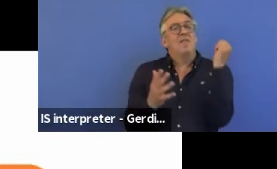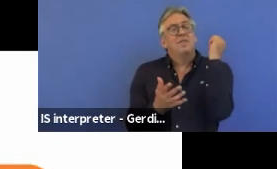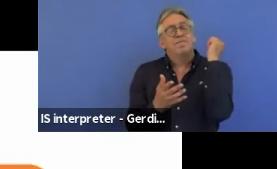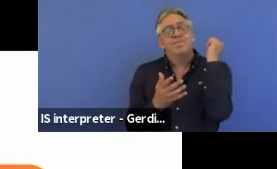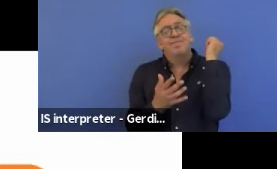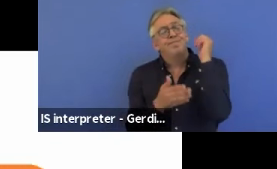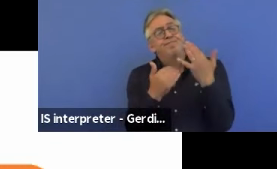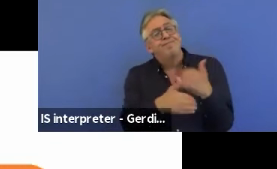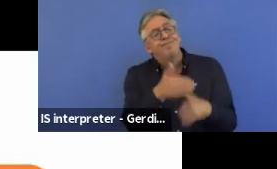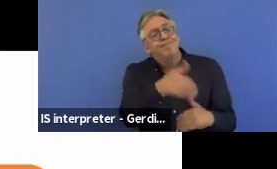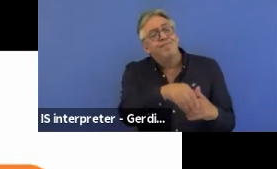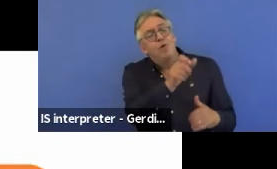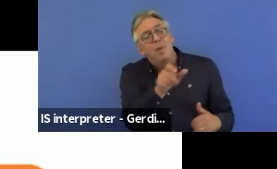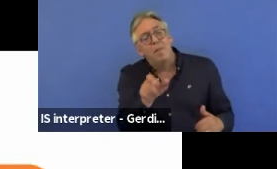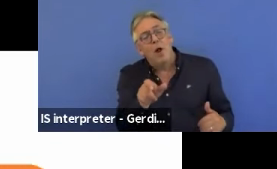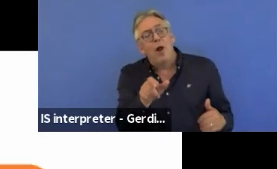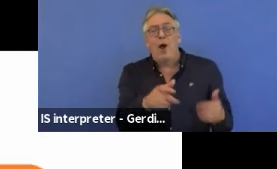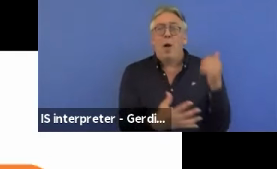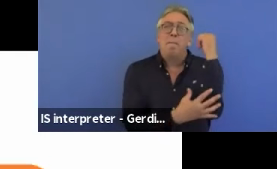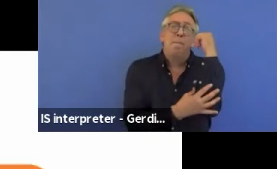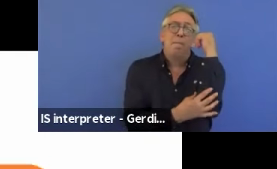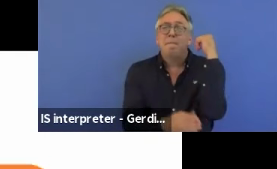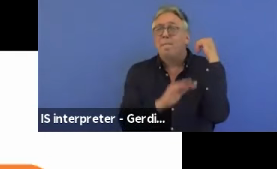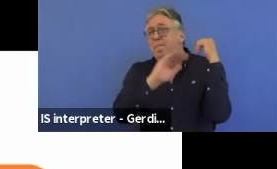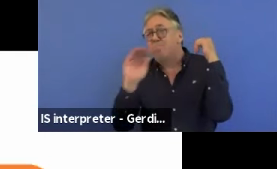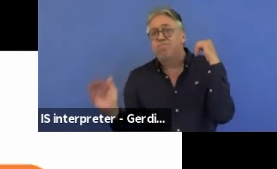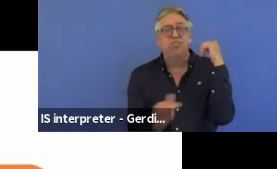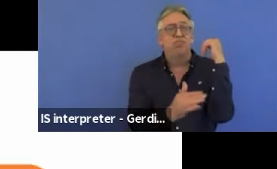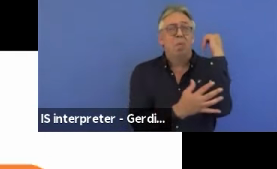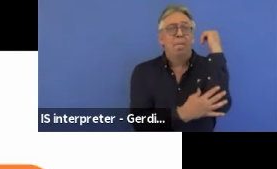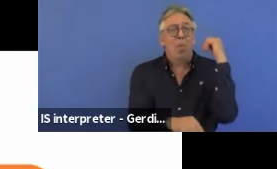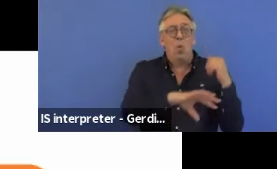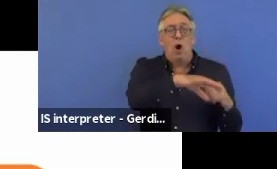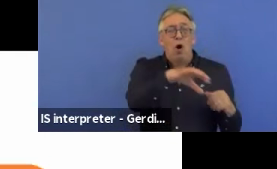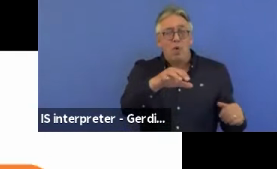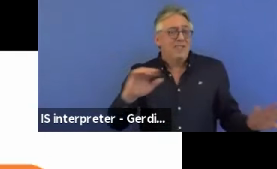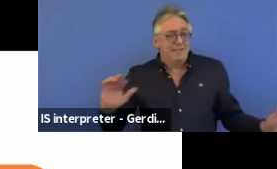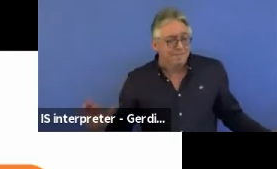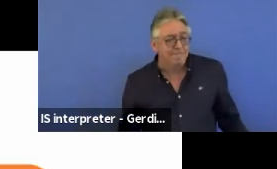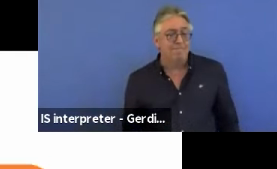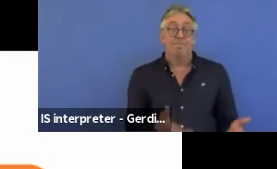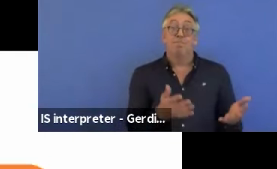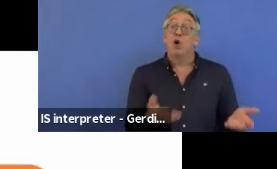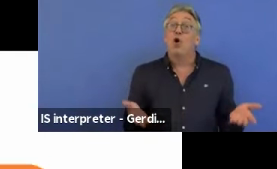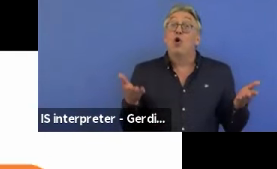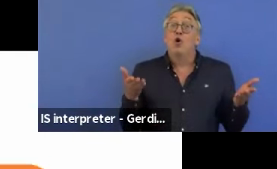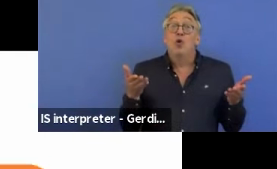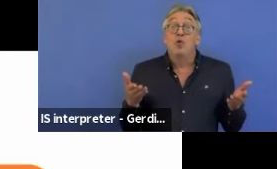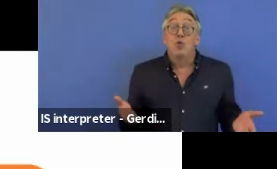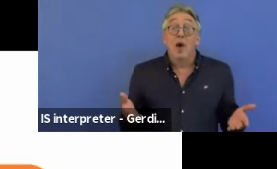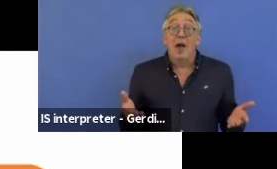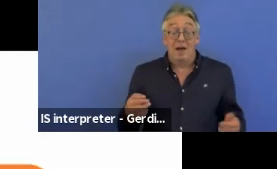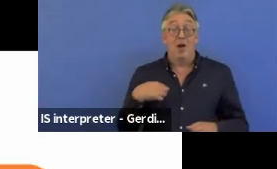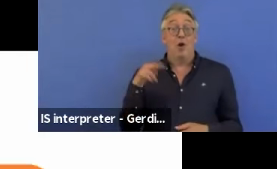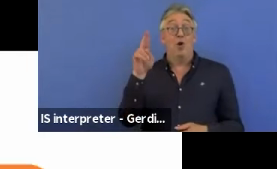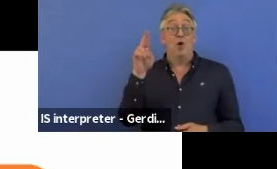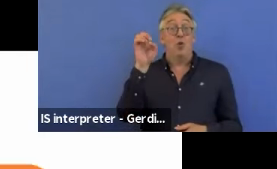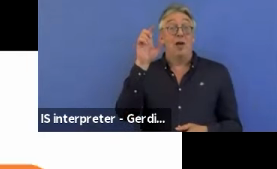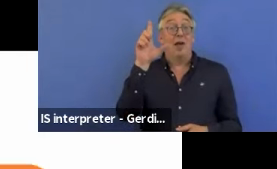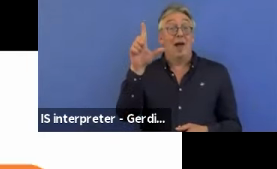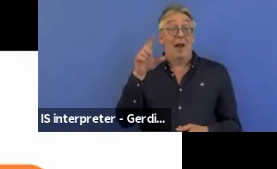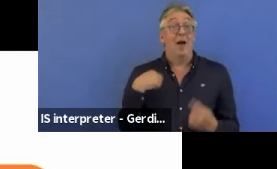world. And today we're launching the CBM and Ideas report on UDL in low middle